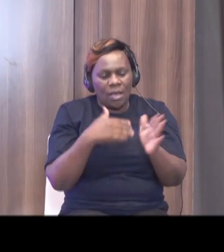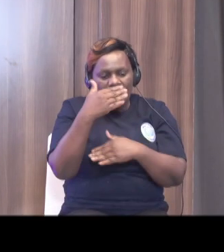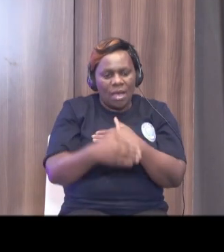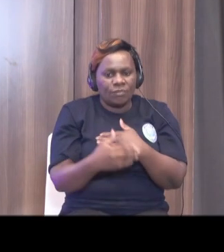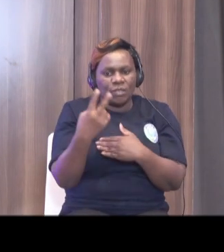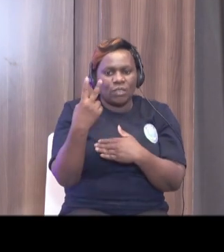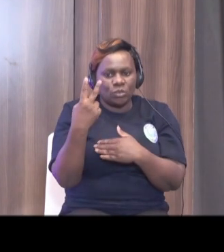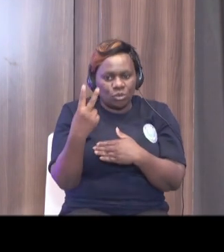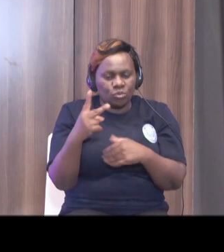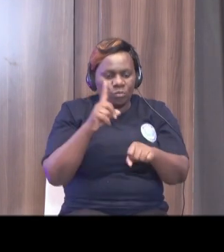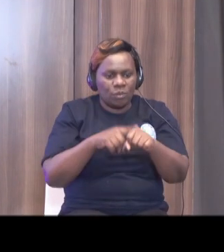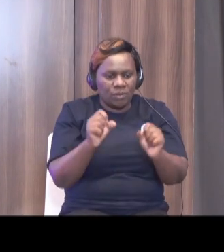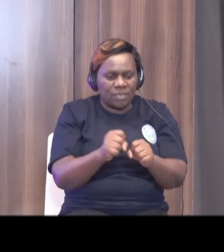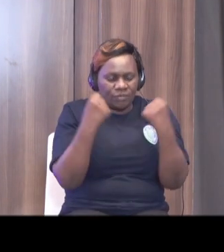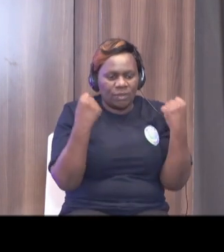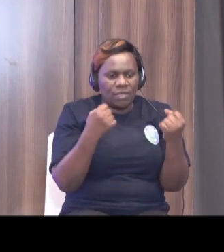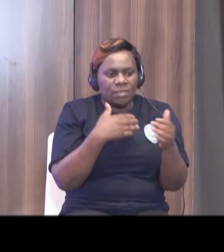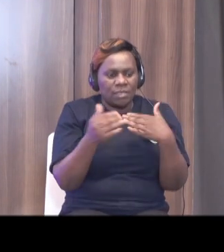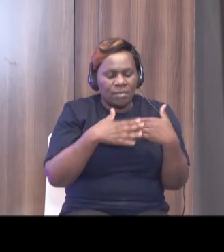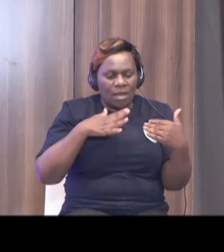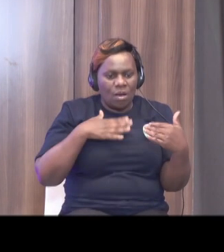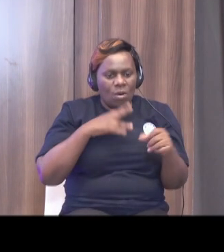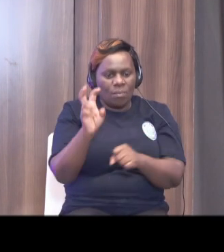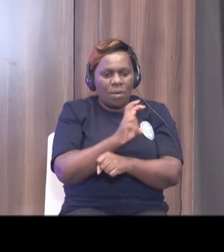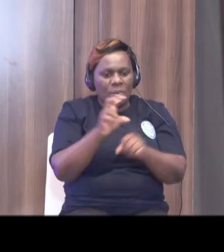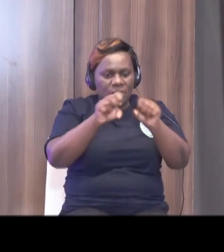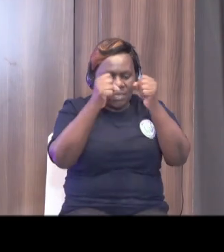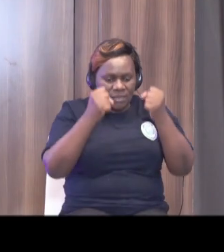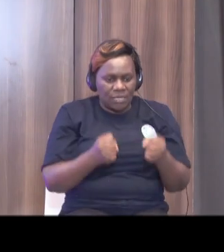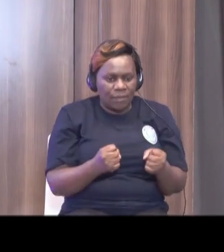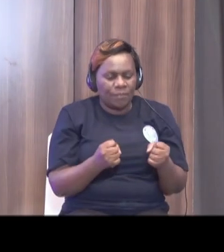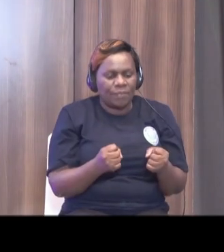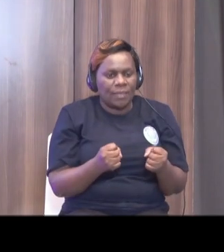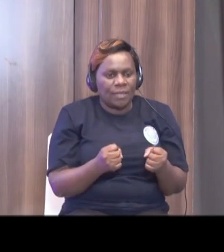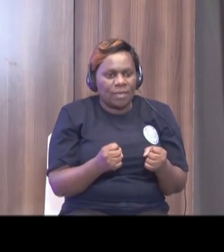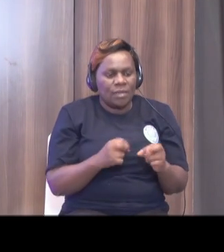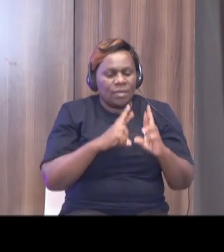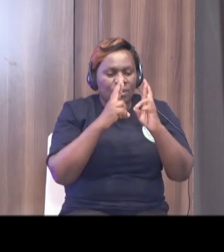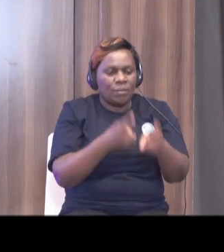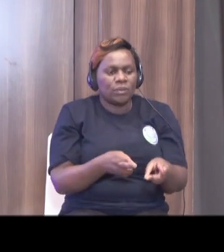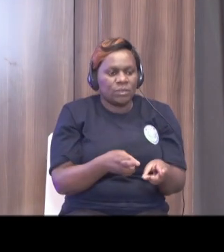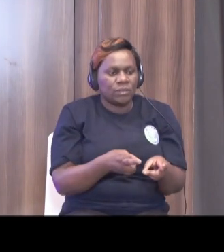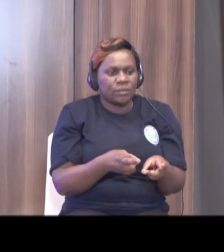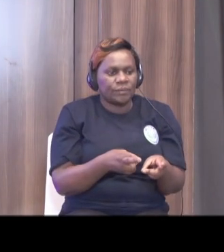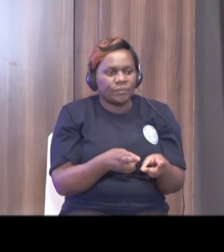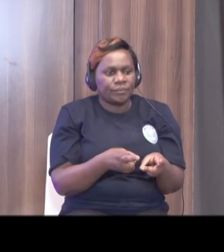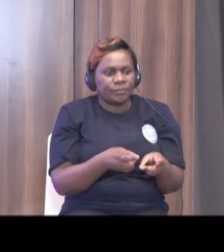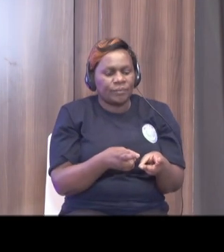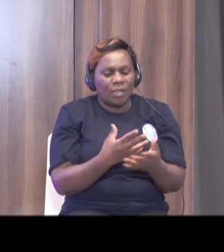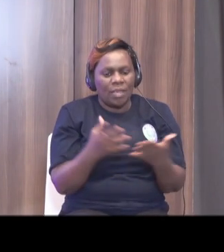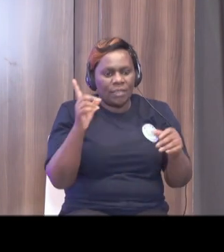complete seasons, no safety signals from our surveillance system were reported in any